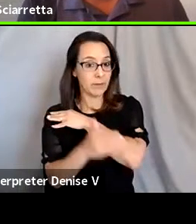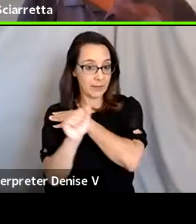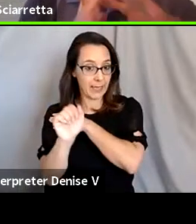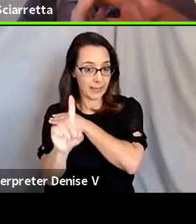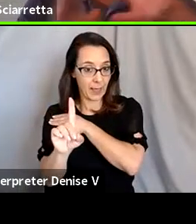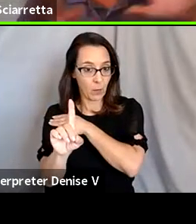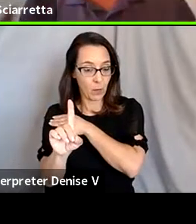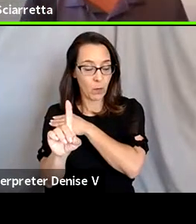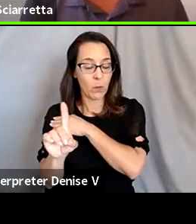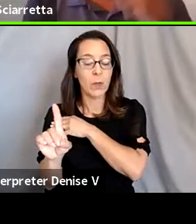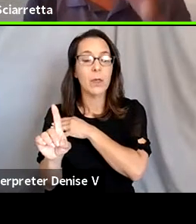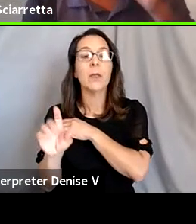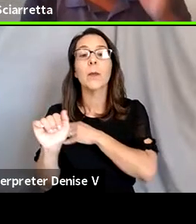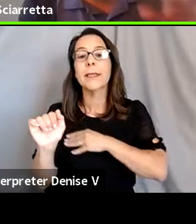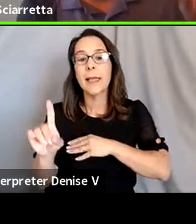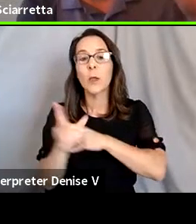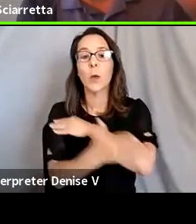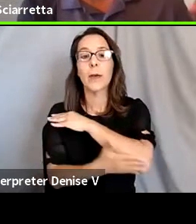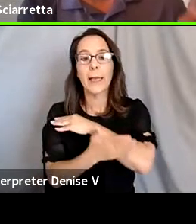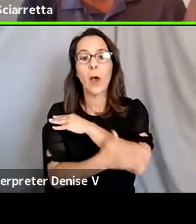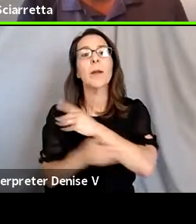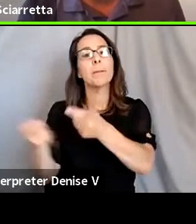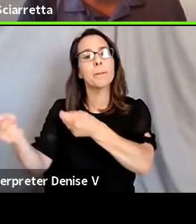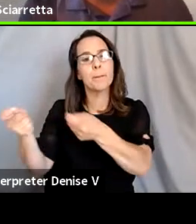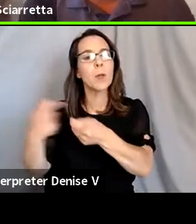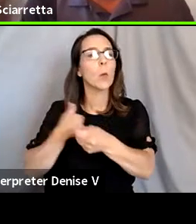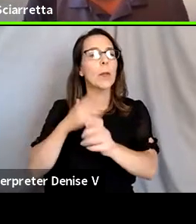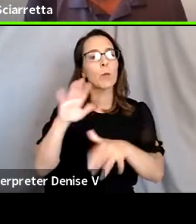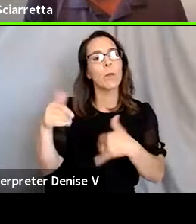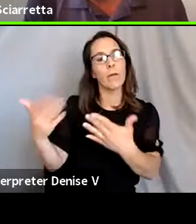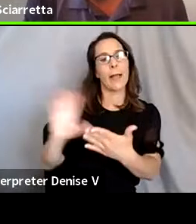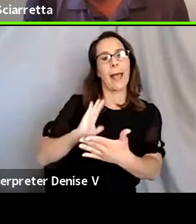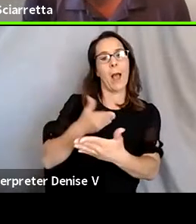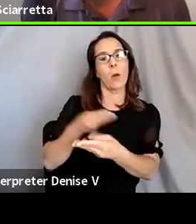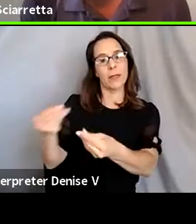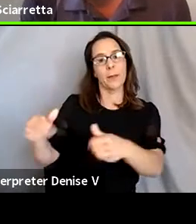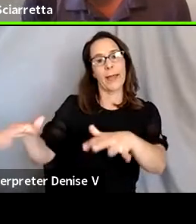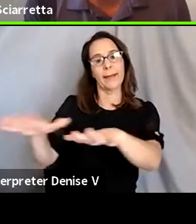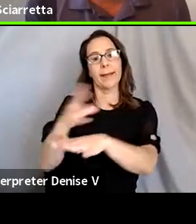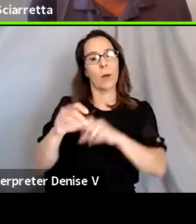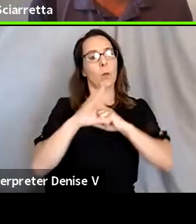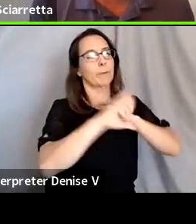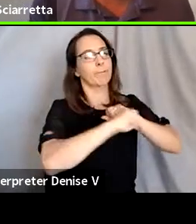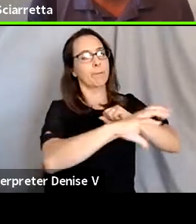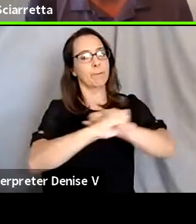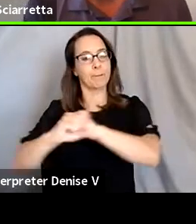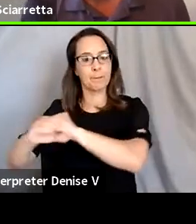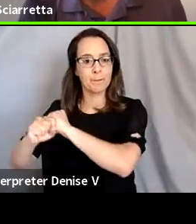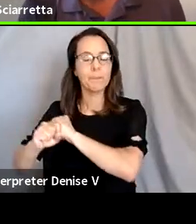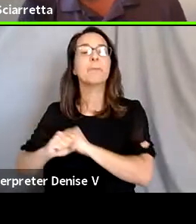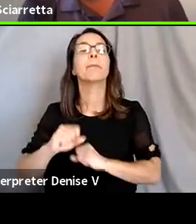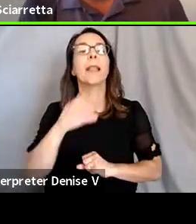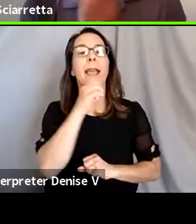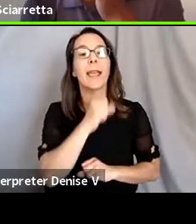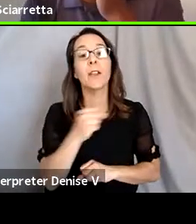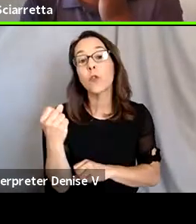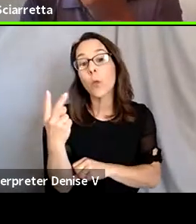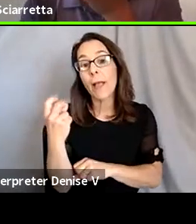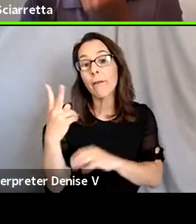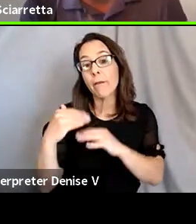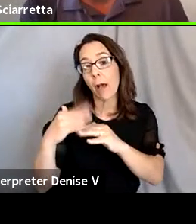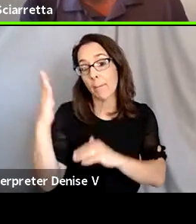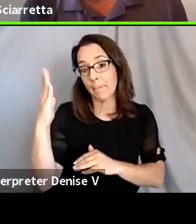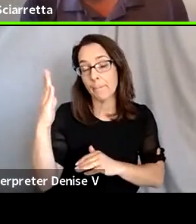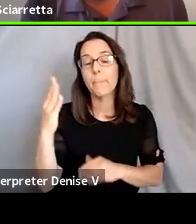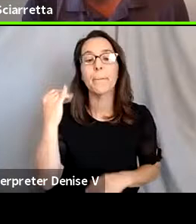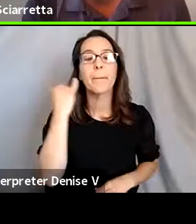So they're handling the whole thing. We're just offering the space and the publicity for it. Ages 12 and up. So if that's something